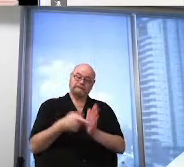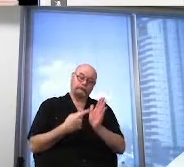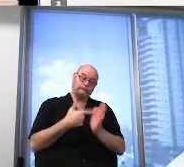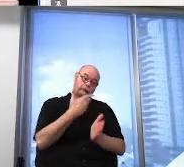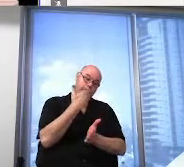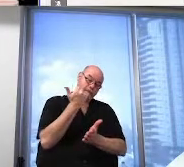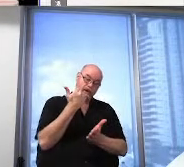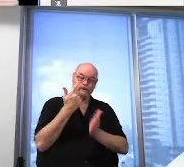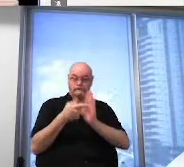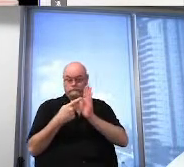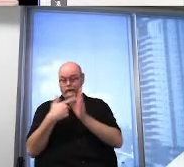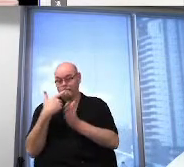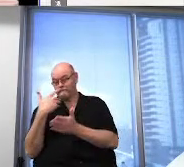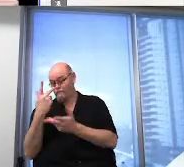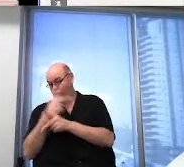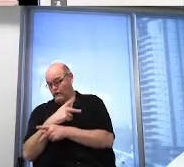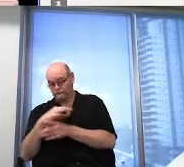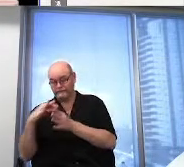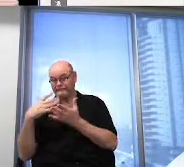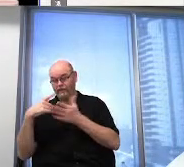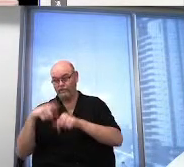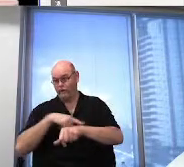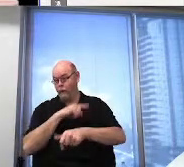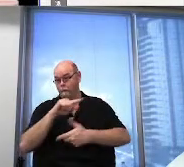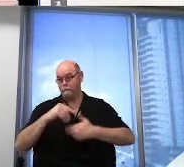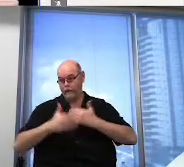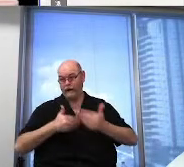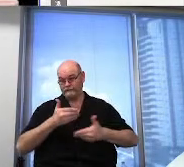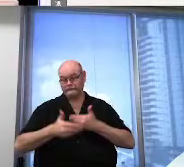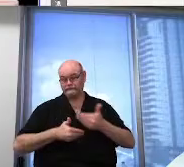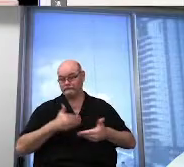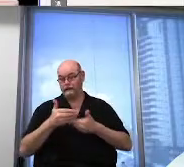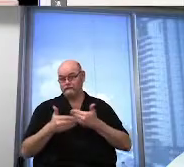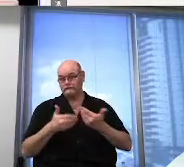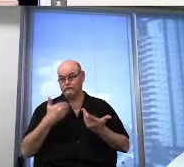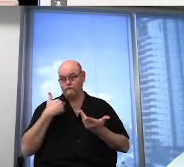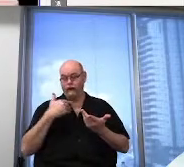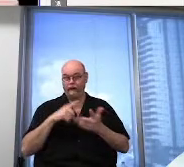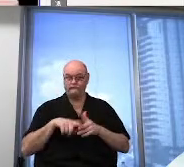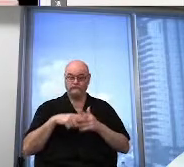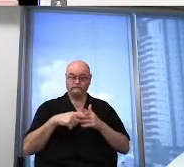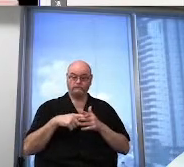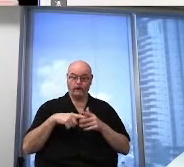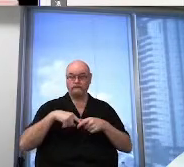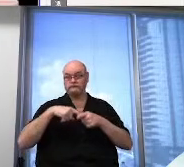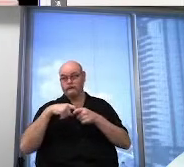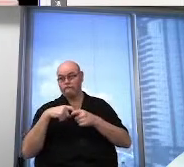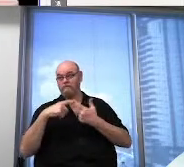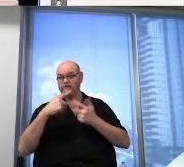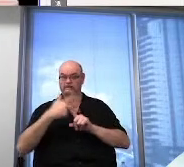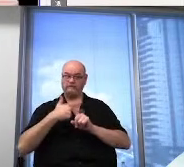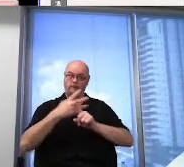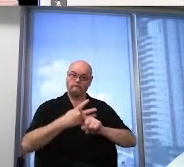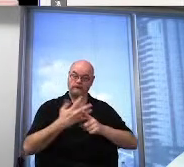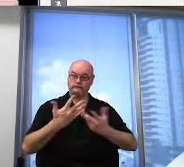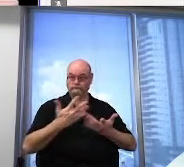them better, sometimes we don't, but it's a lengthy process. We're expecting to have a stoppage of 3 to 4